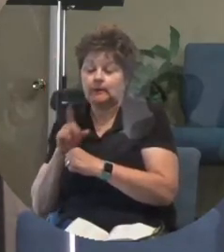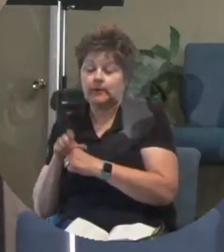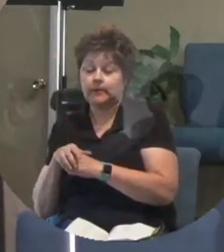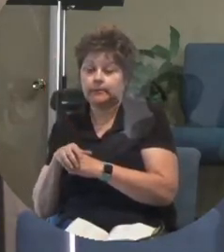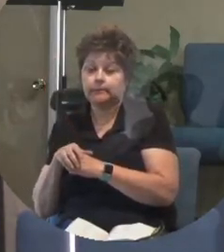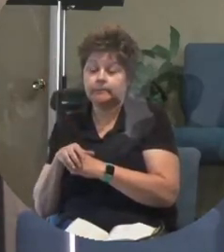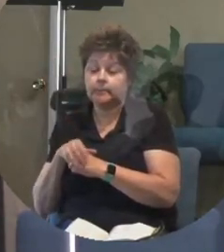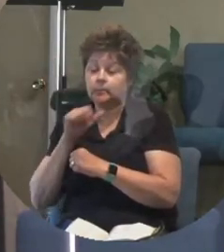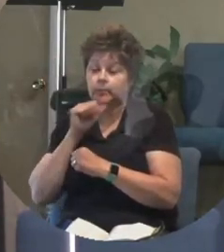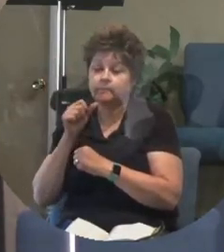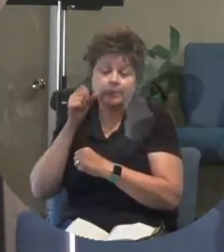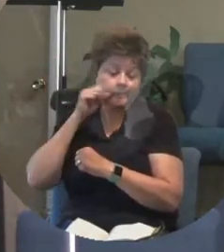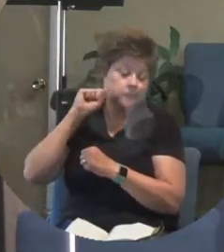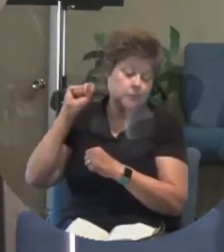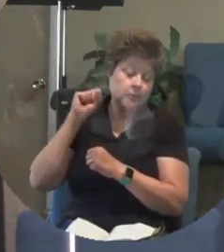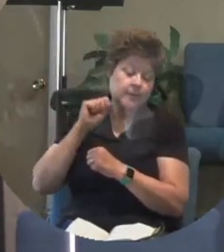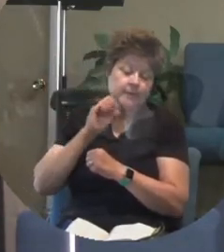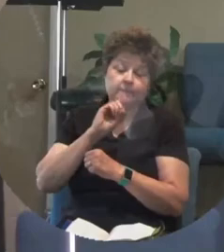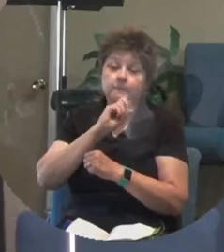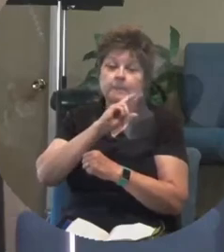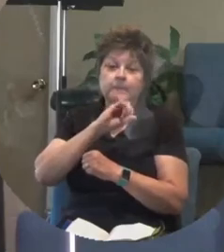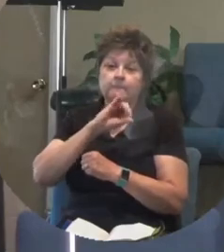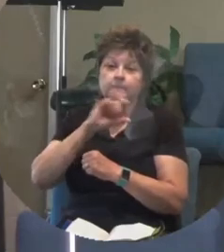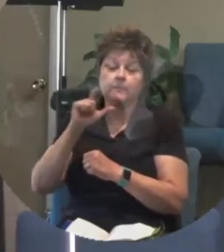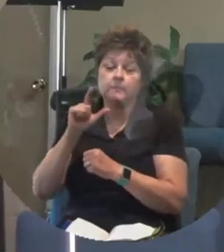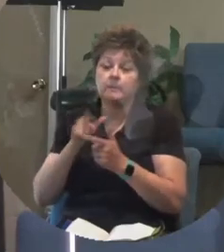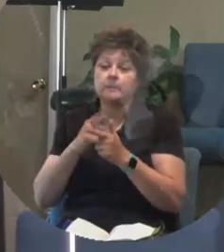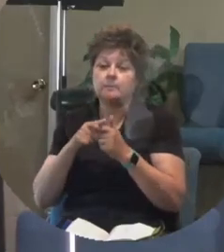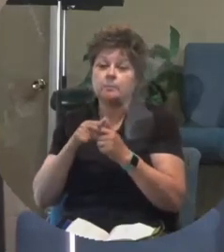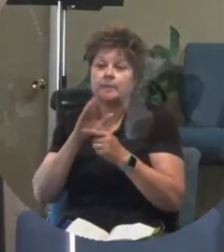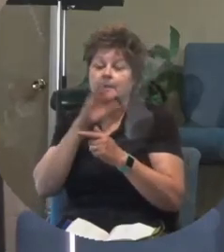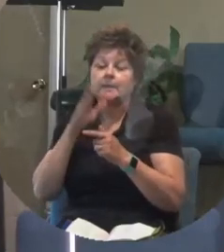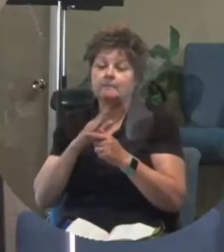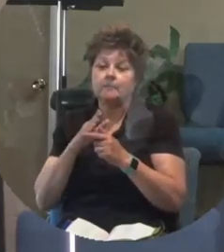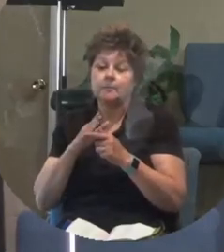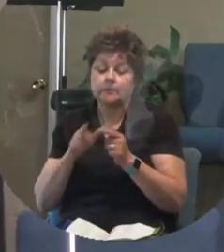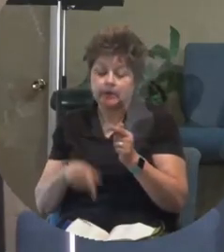and we haven't turned away from evil, then we never get to this verse.